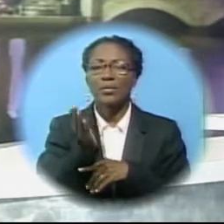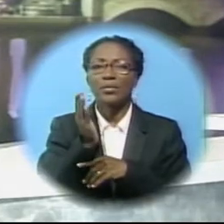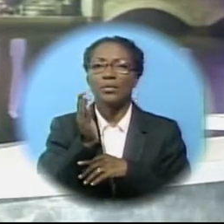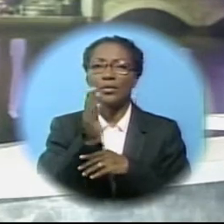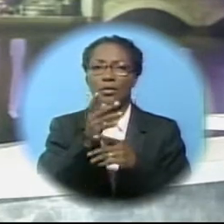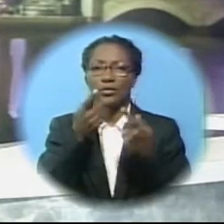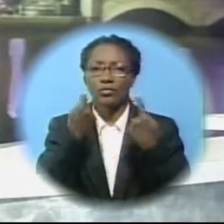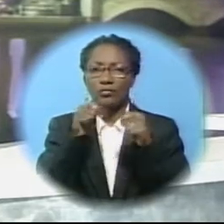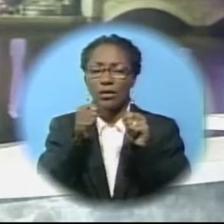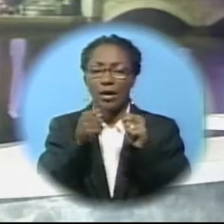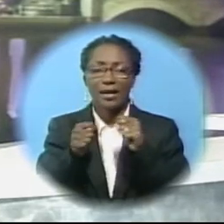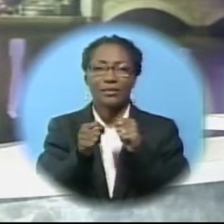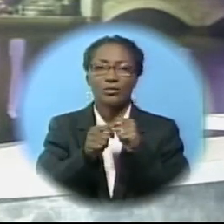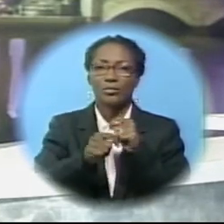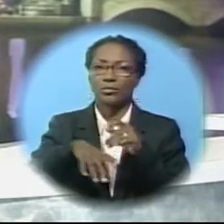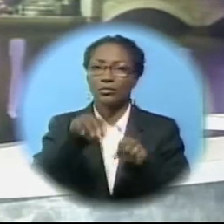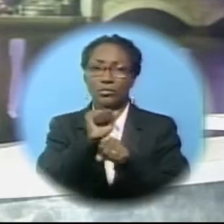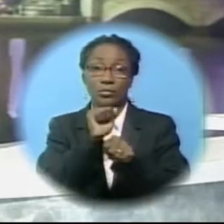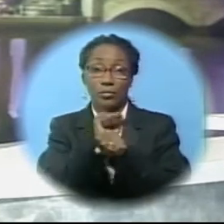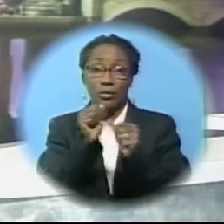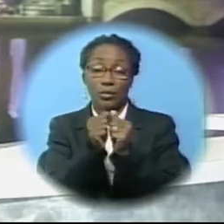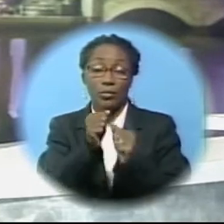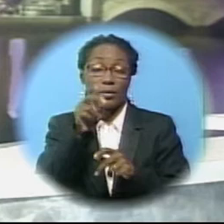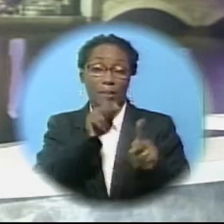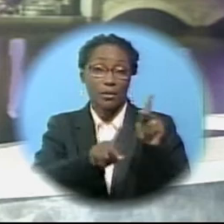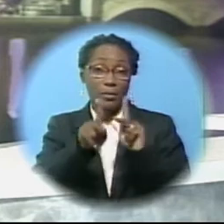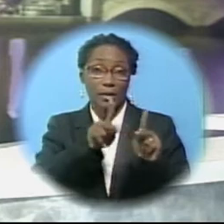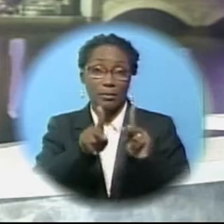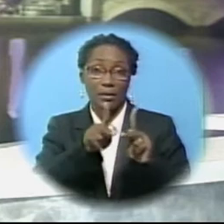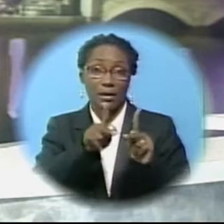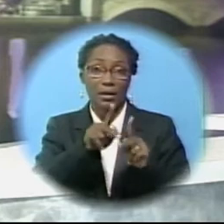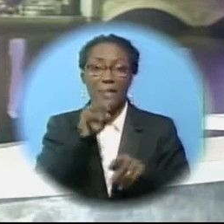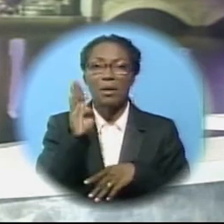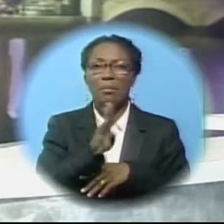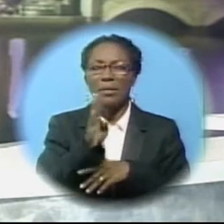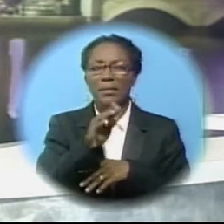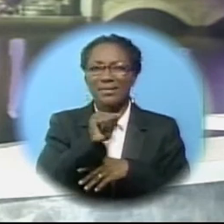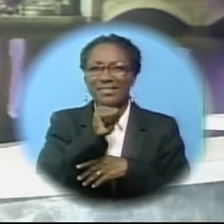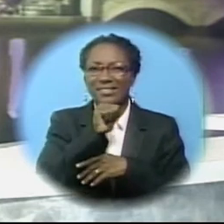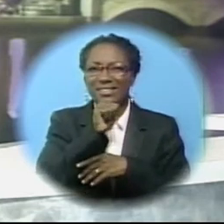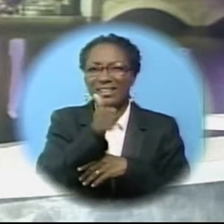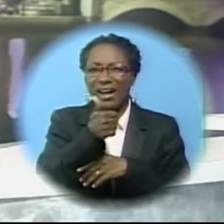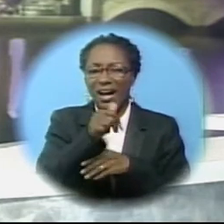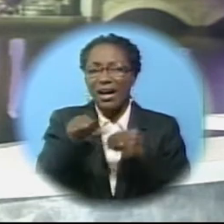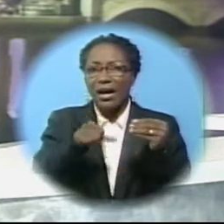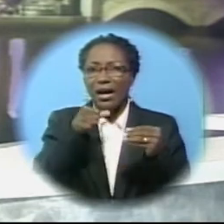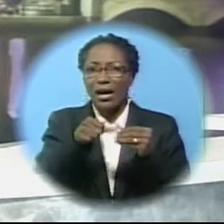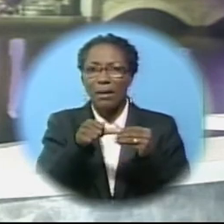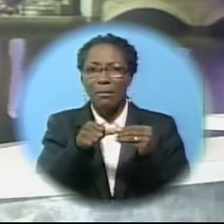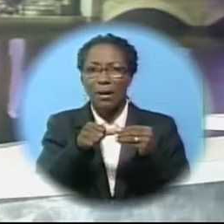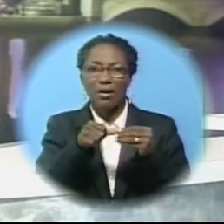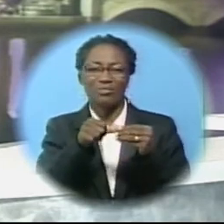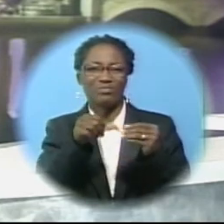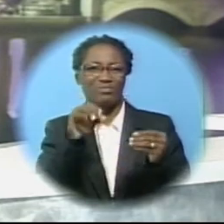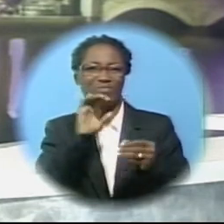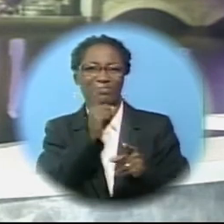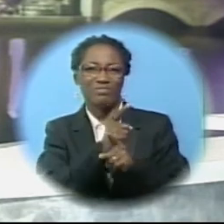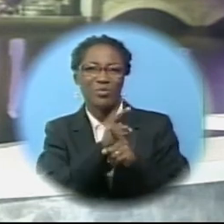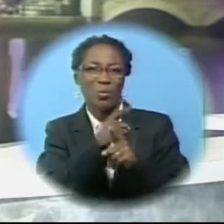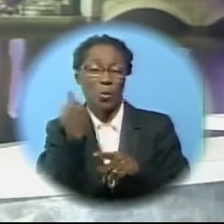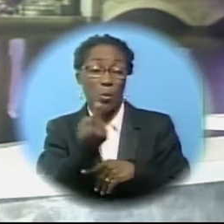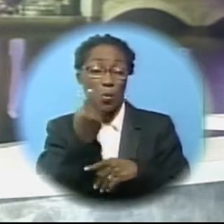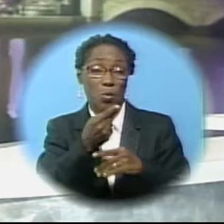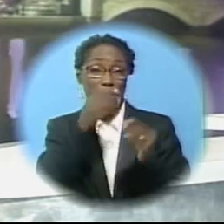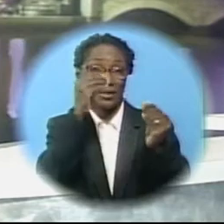on its agenda. Telling critics Barbados is not a cluster of statistics, Minister Sinclair says the Frandell-Stewart administration